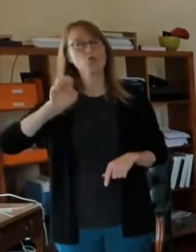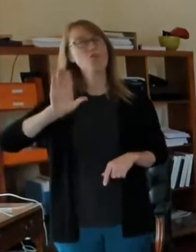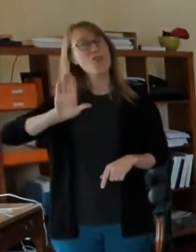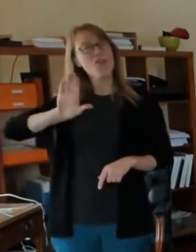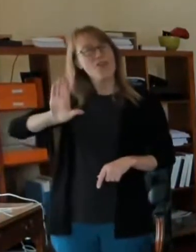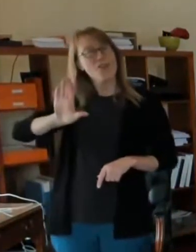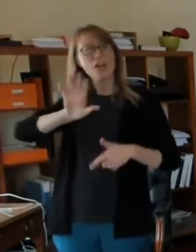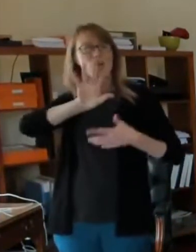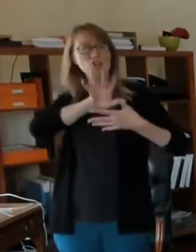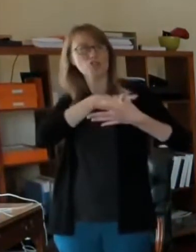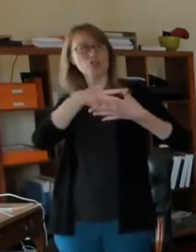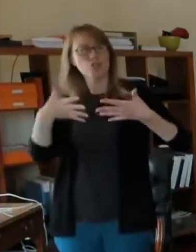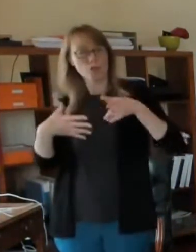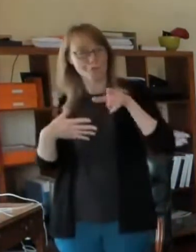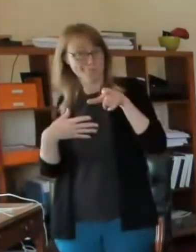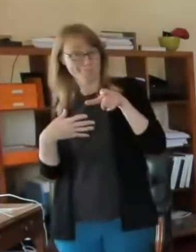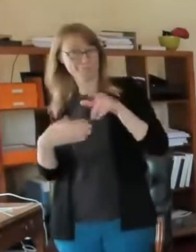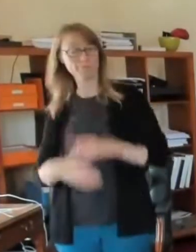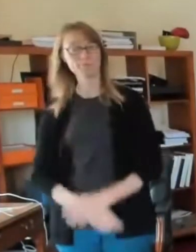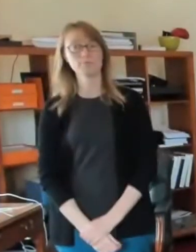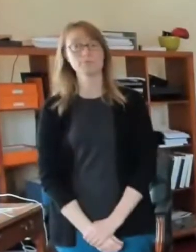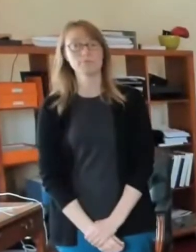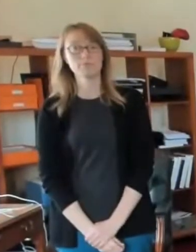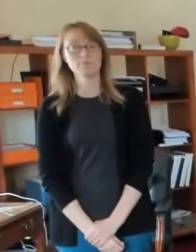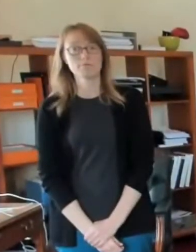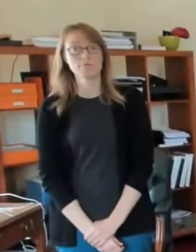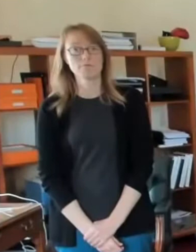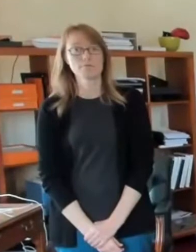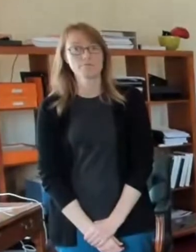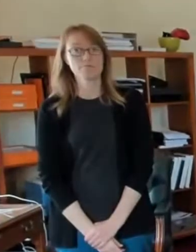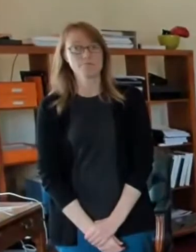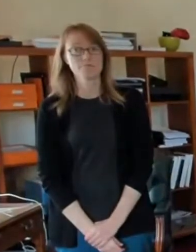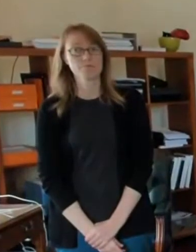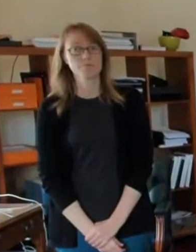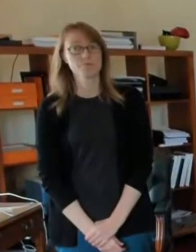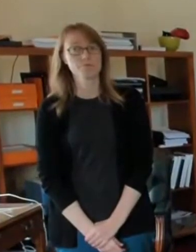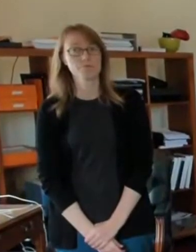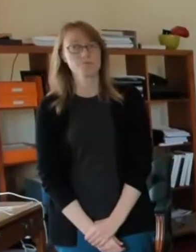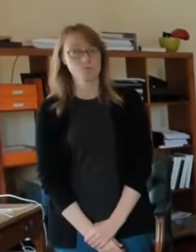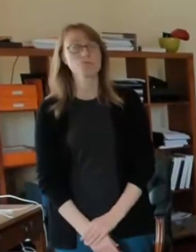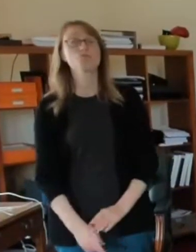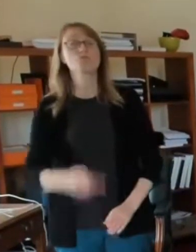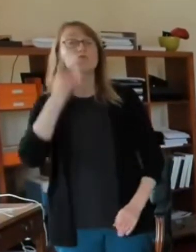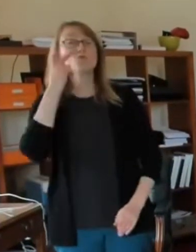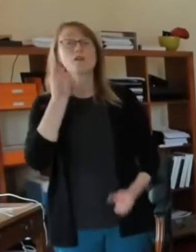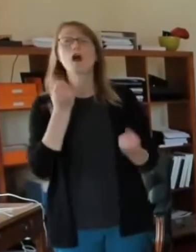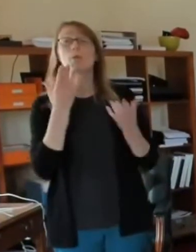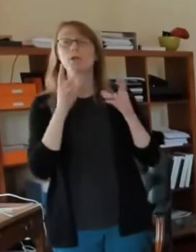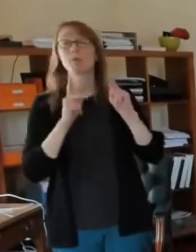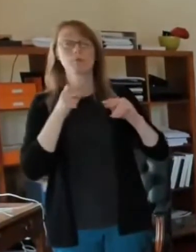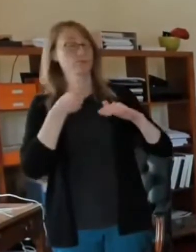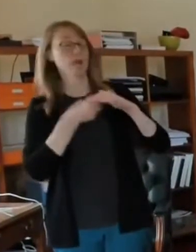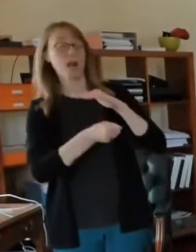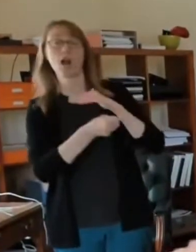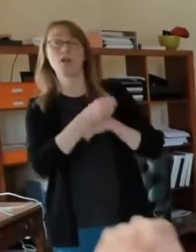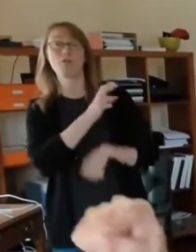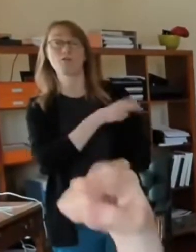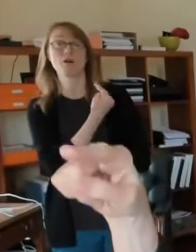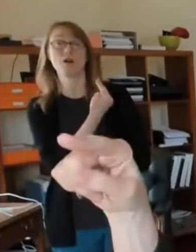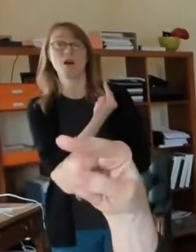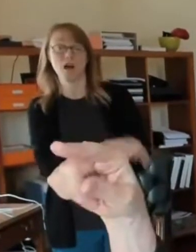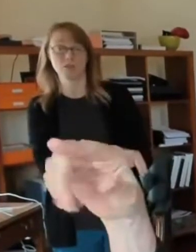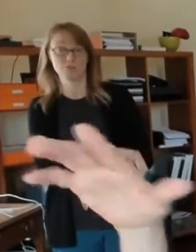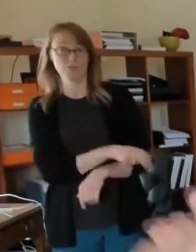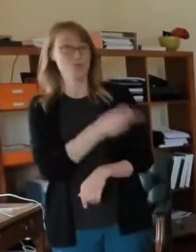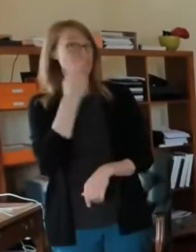days. This is one that'll go up, and this shows you COVID hospital admissions. And you don't have to read it, you just have to see